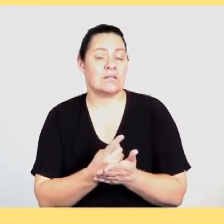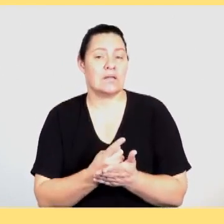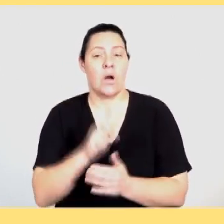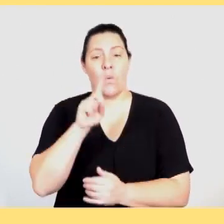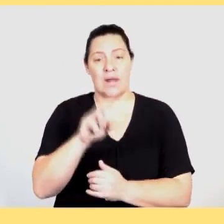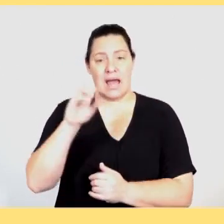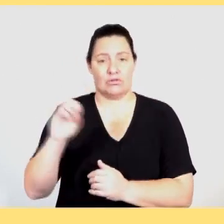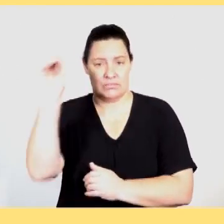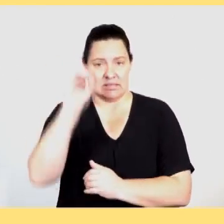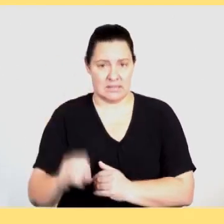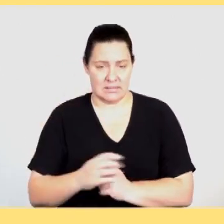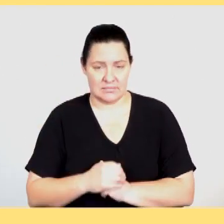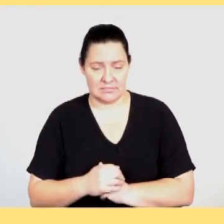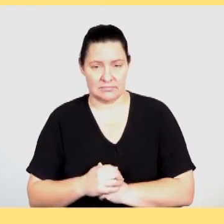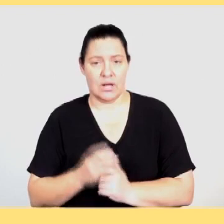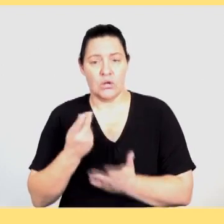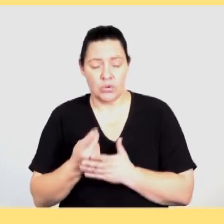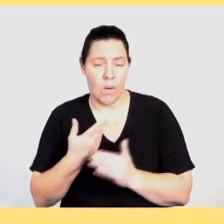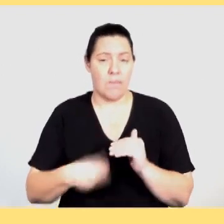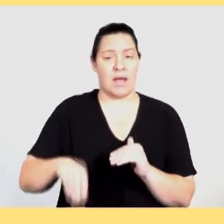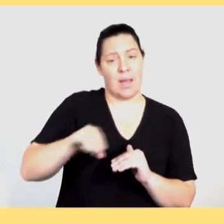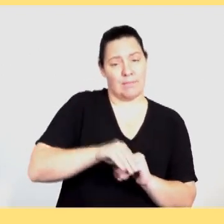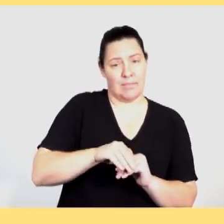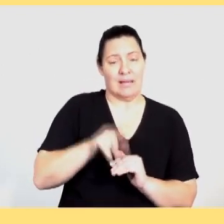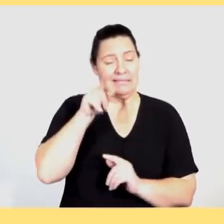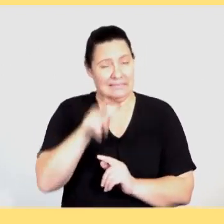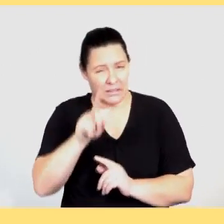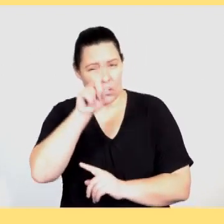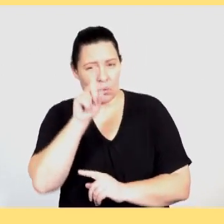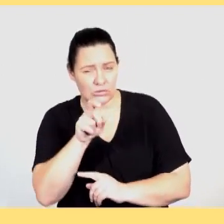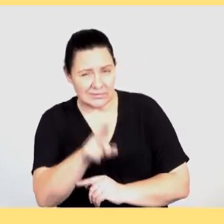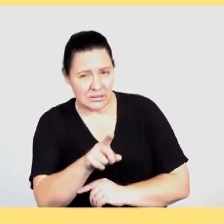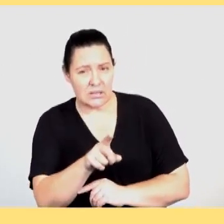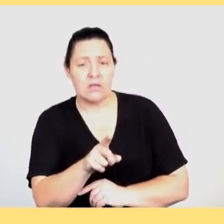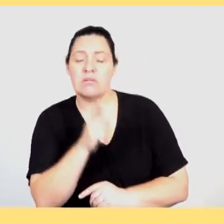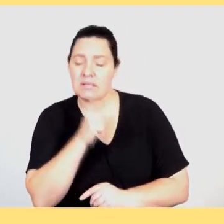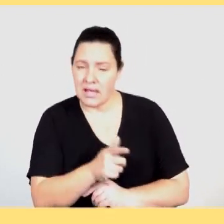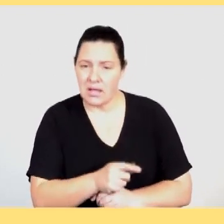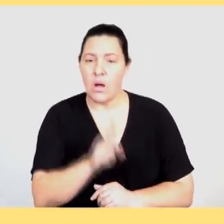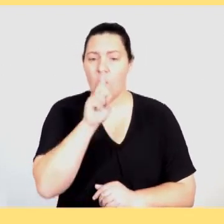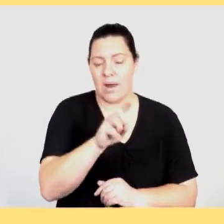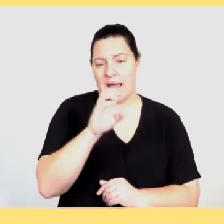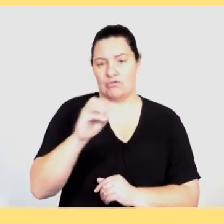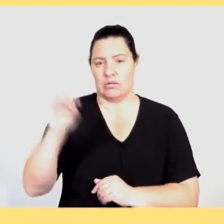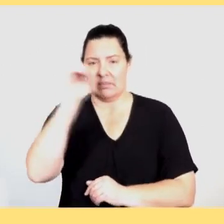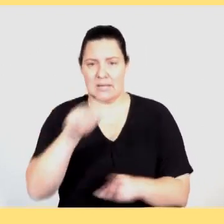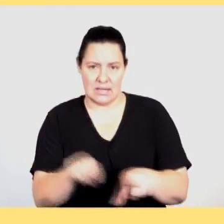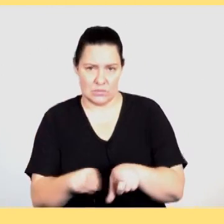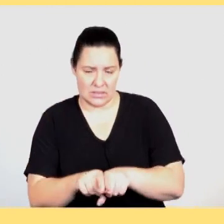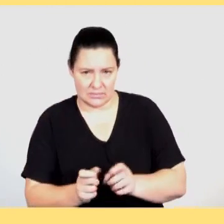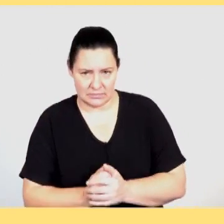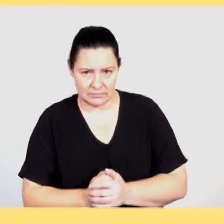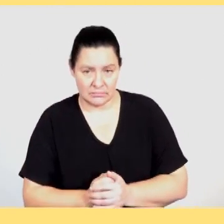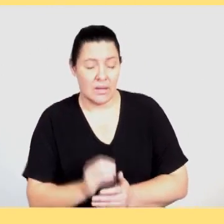always 100%. Your markup in this particular question, we were told it is 100%